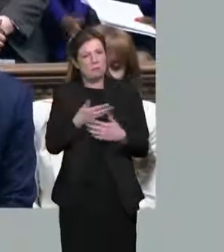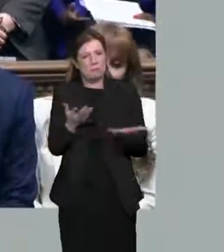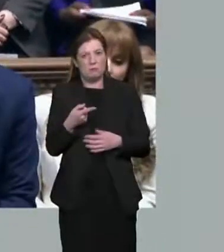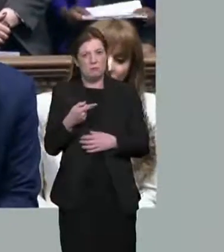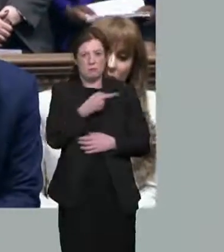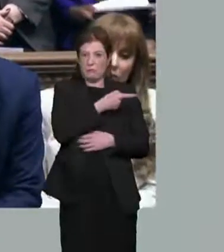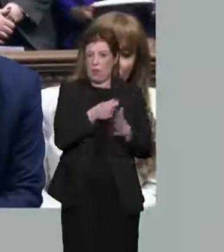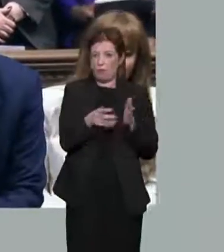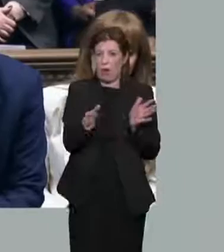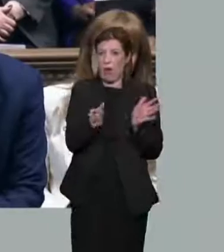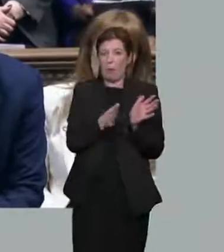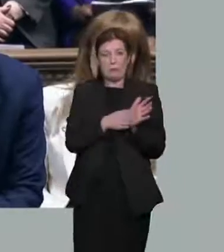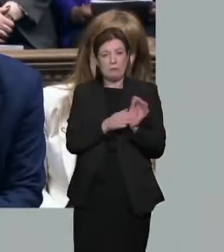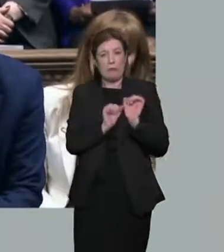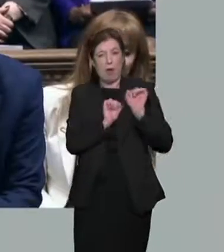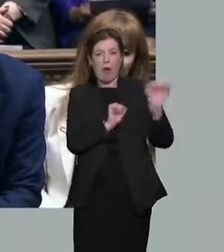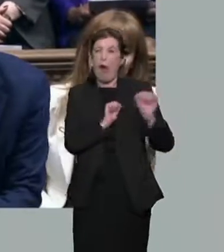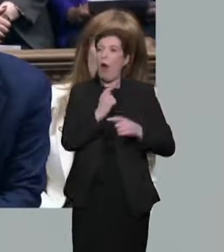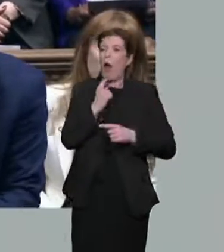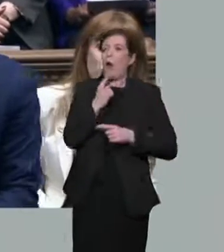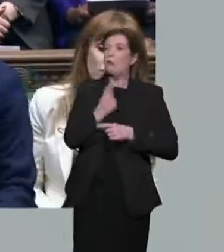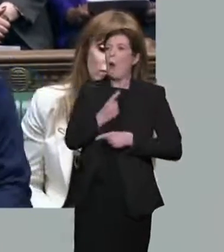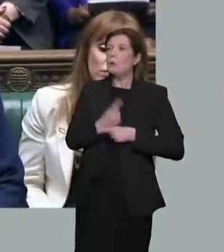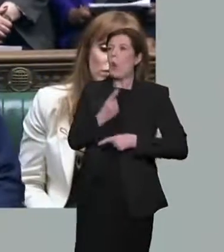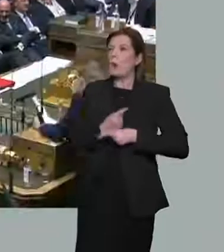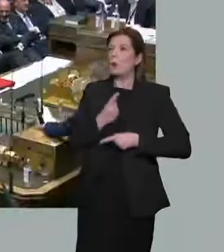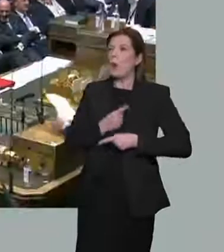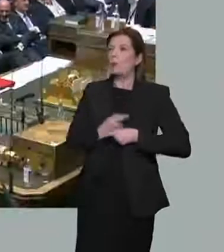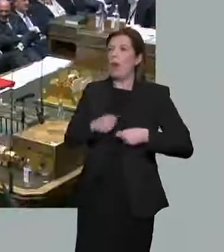them is a Prime Minister who's all mouth and no trousers?